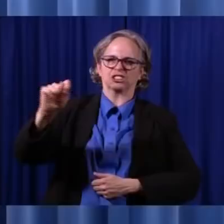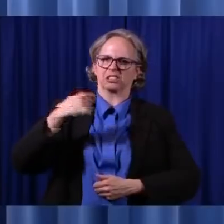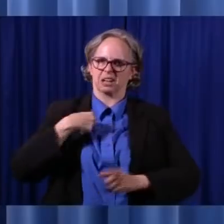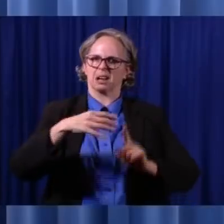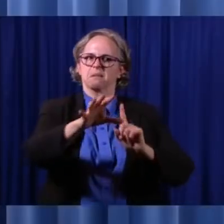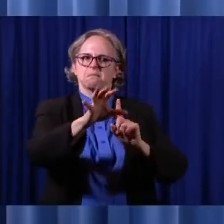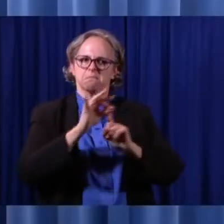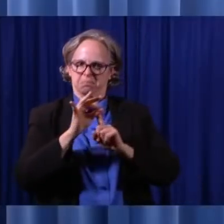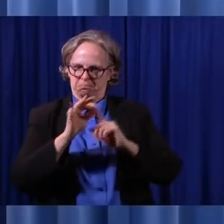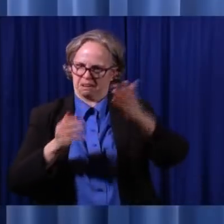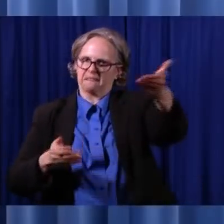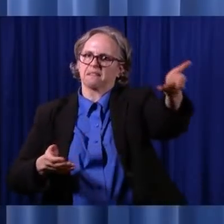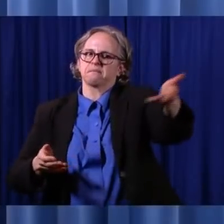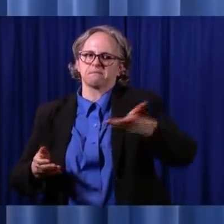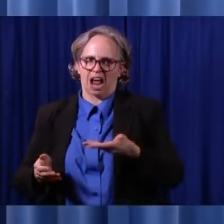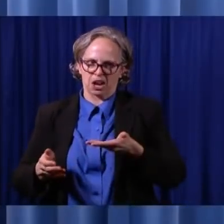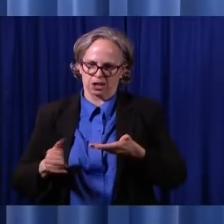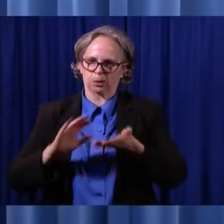the state of Ohio.